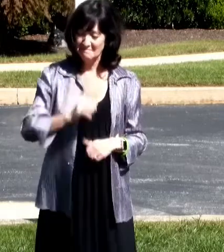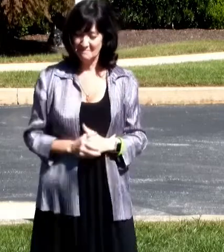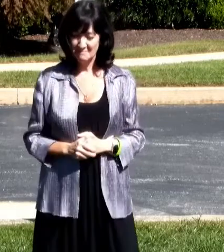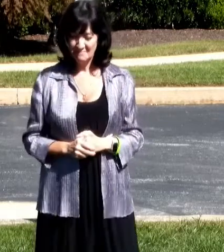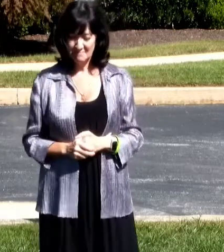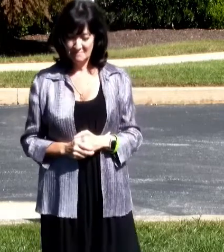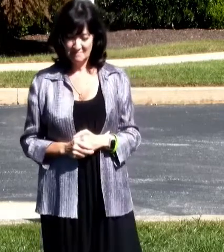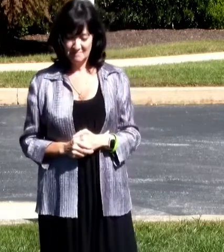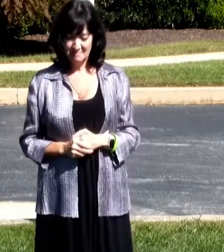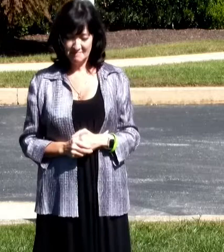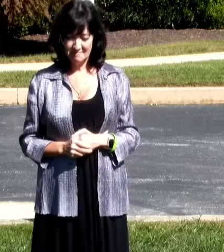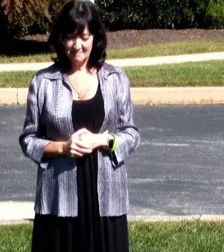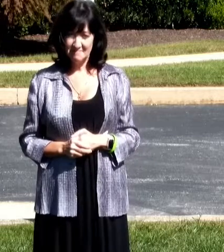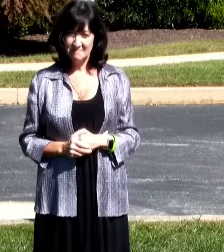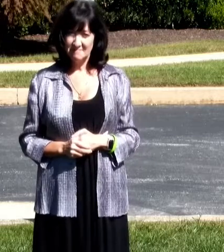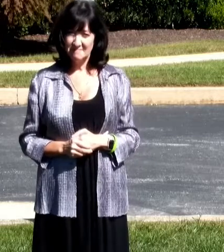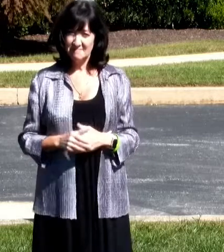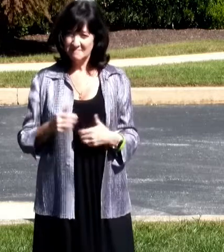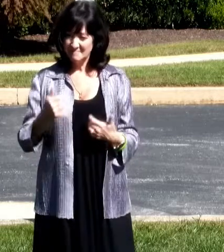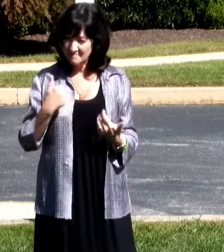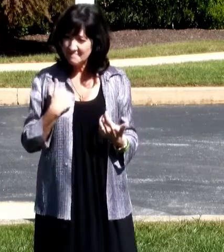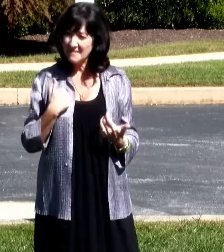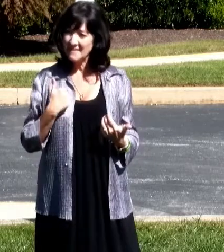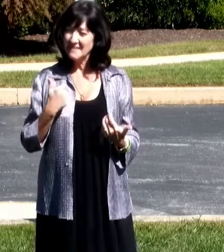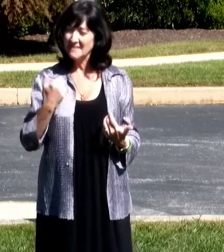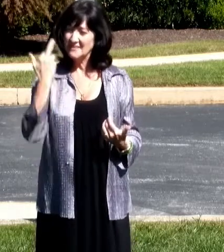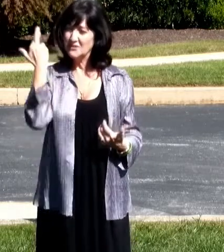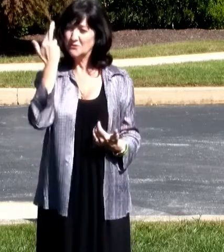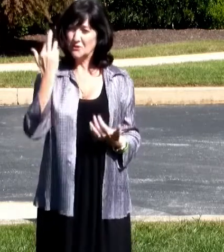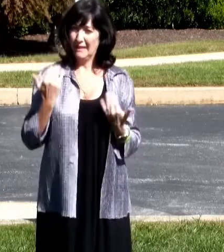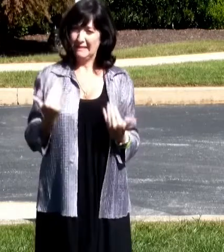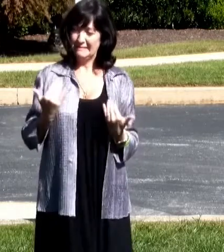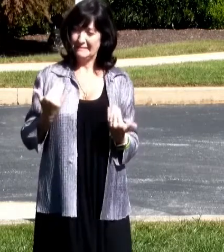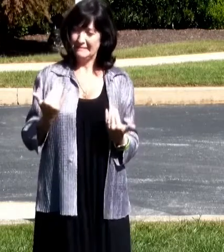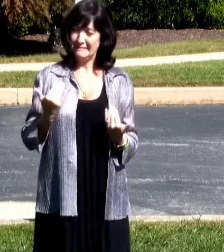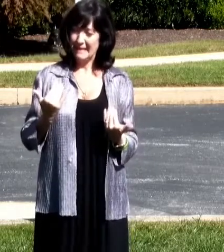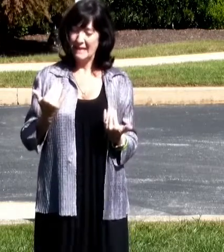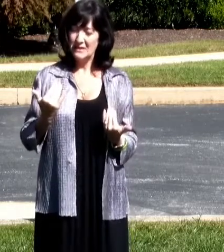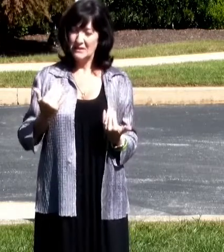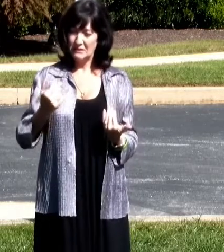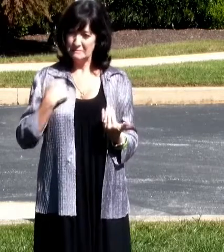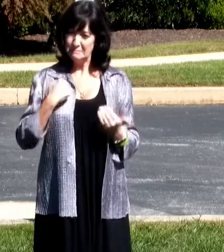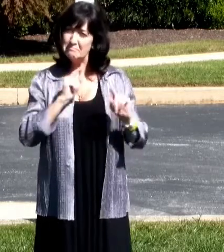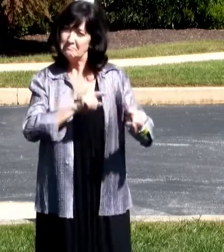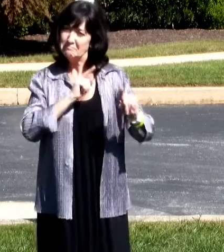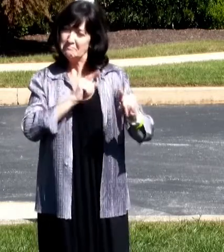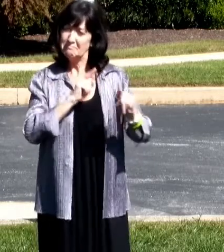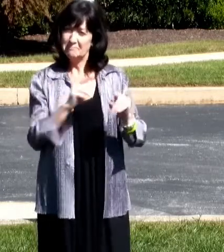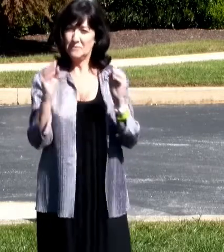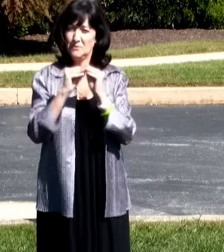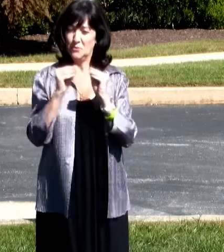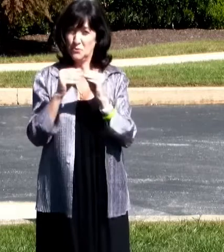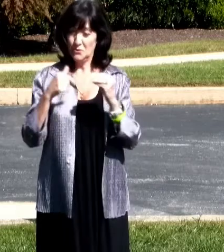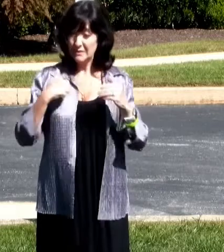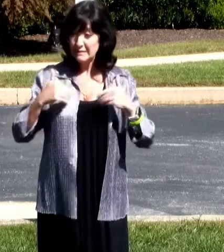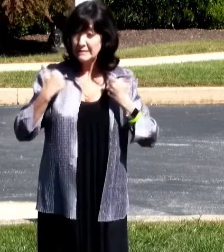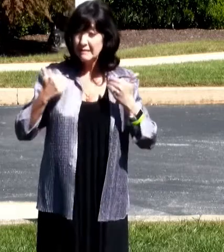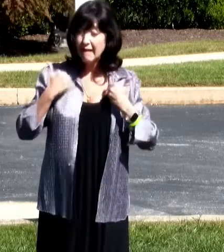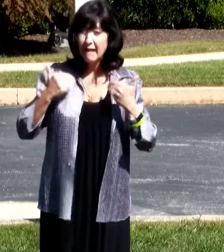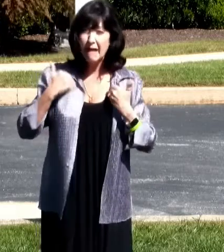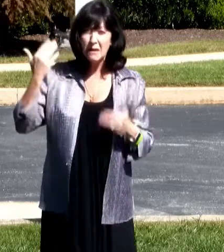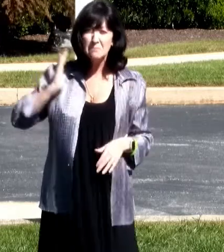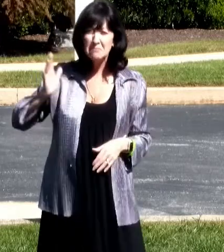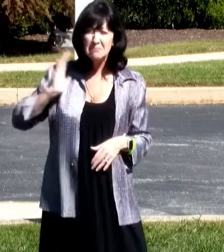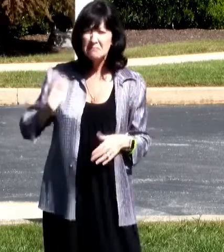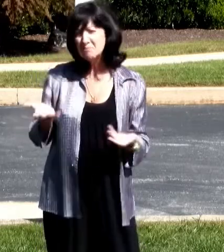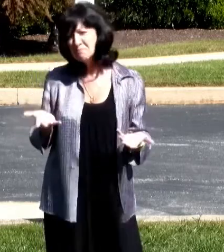find that I'm using healthcare services more than I did when I was younger. But just at a time